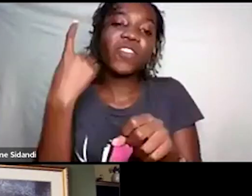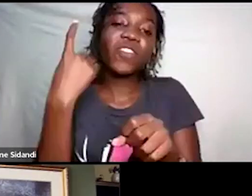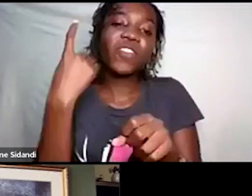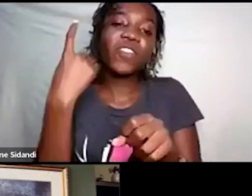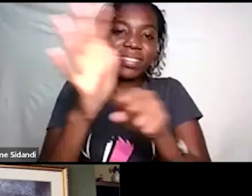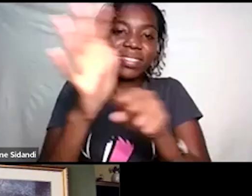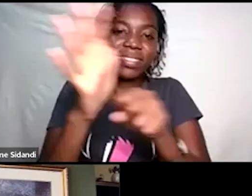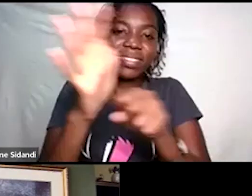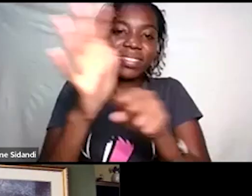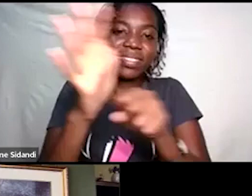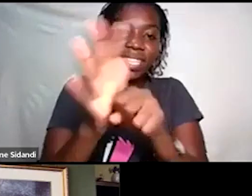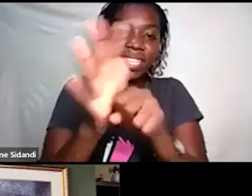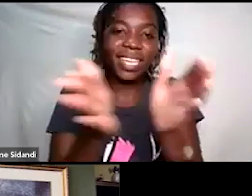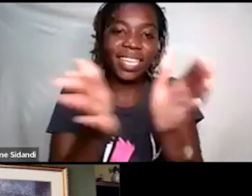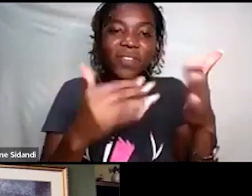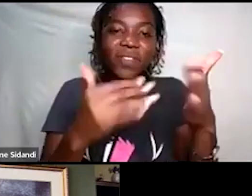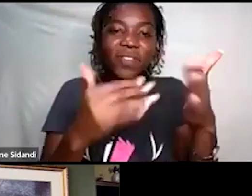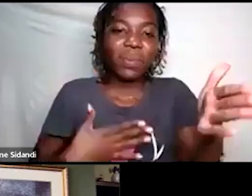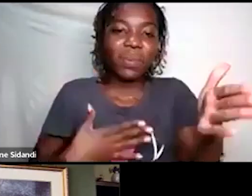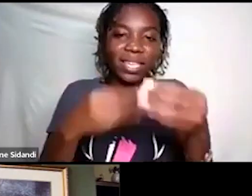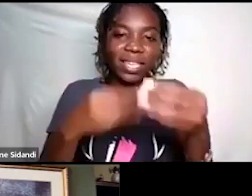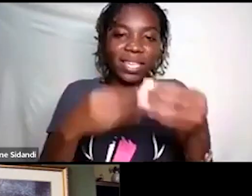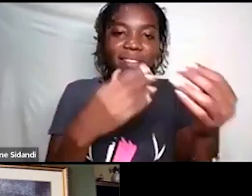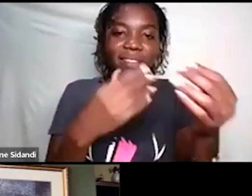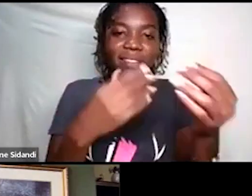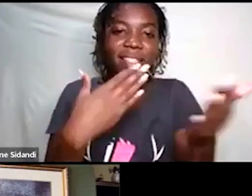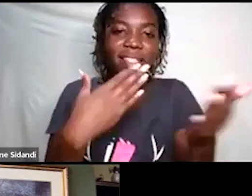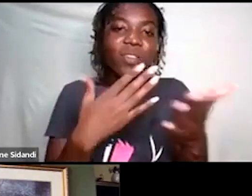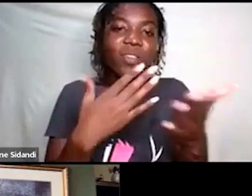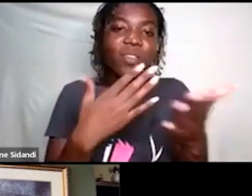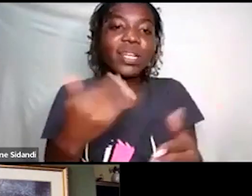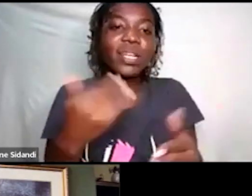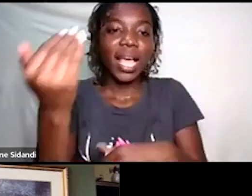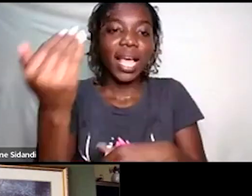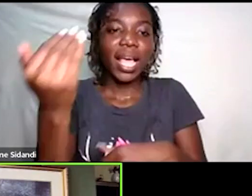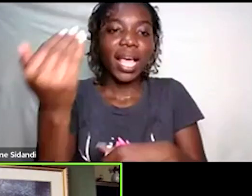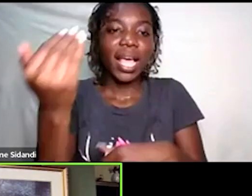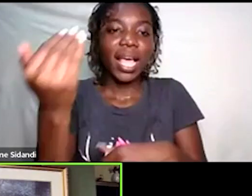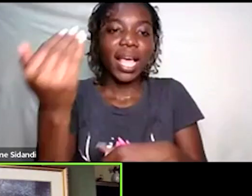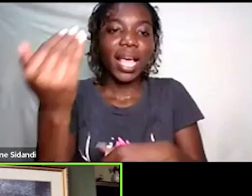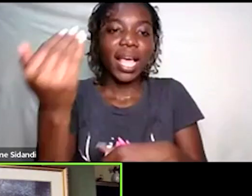thanks, I want to ask, there's a new interesting comment I had seen.